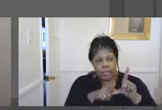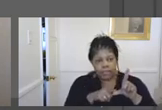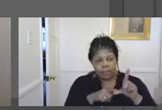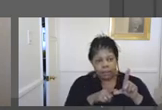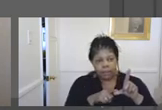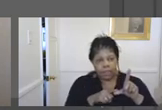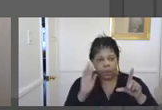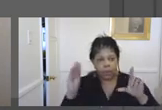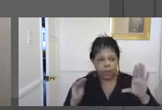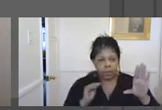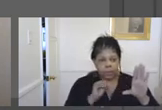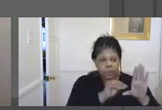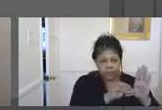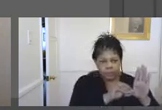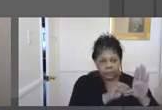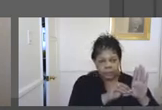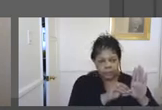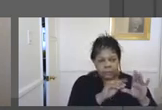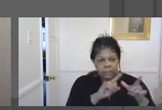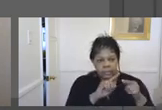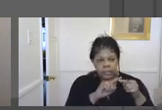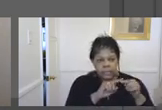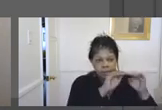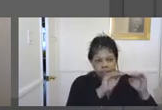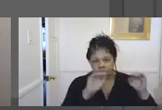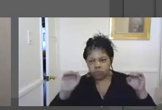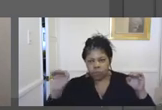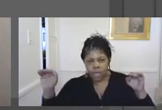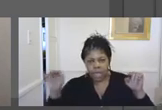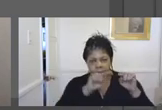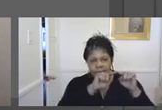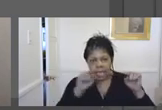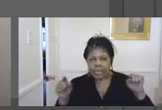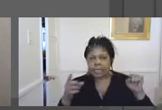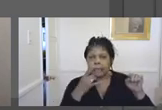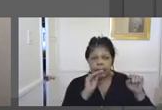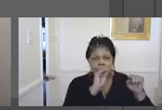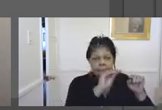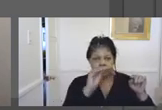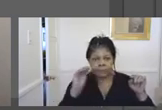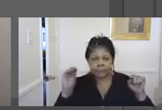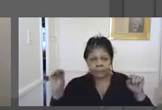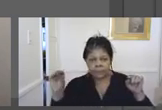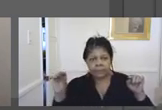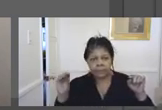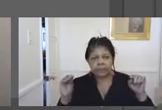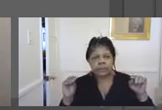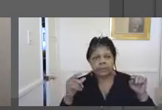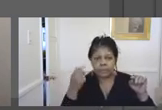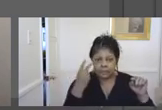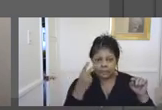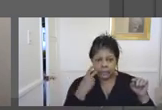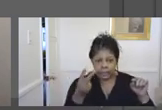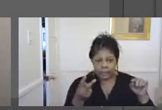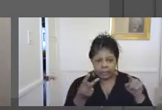on the straightaways, it's going to place the other light. So I click there, and I want to select that light. And here's a preview of